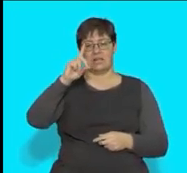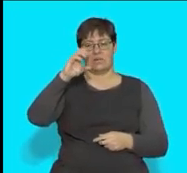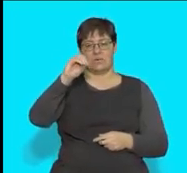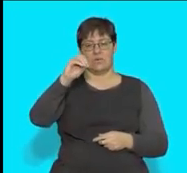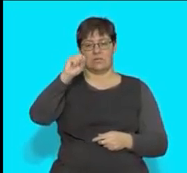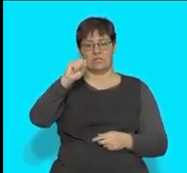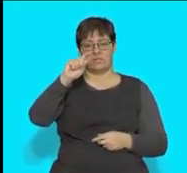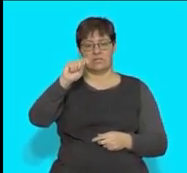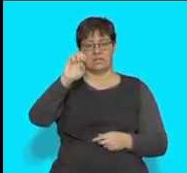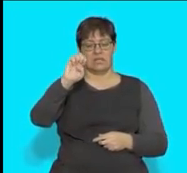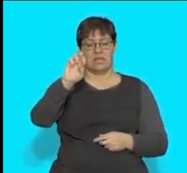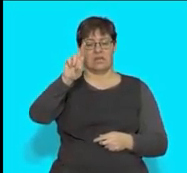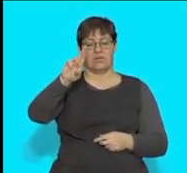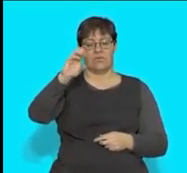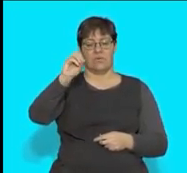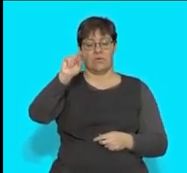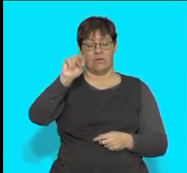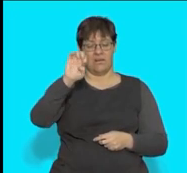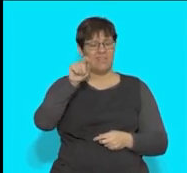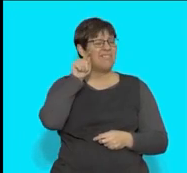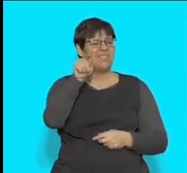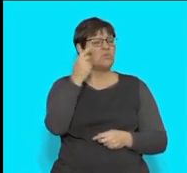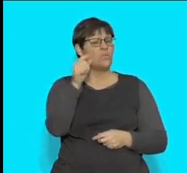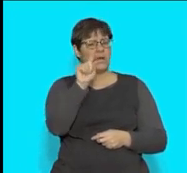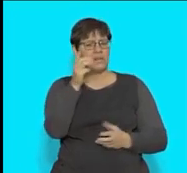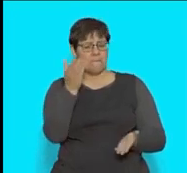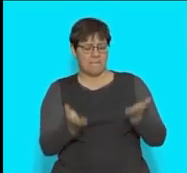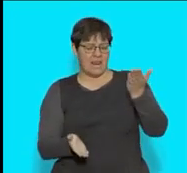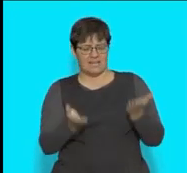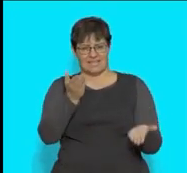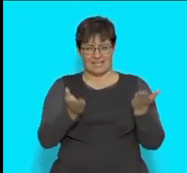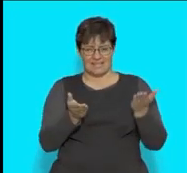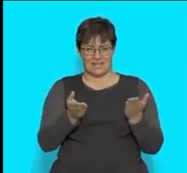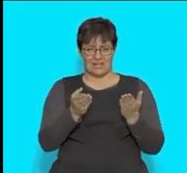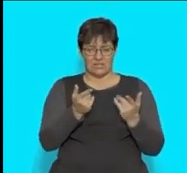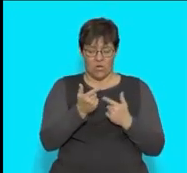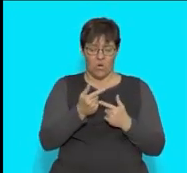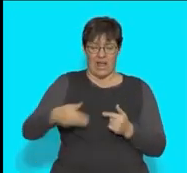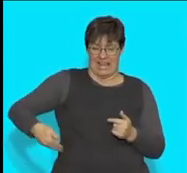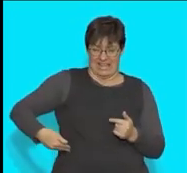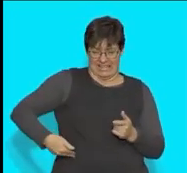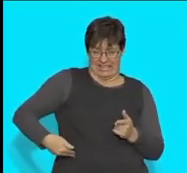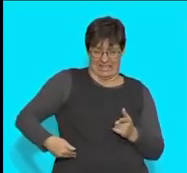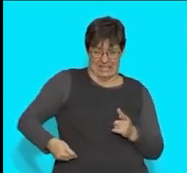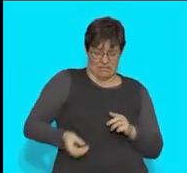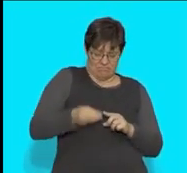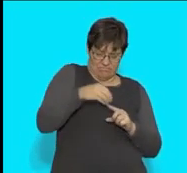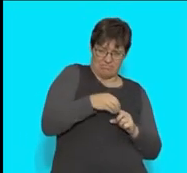and it balances our salt. Look how close it is to the kidney, right? Very close to the